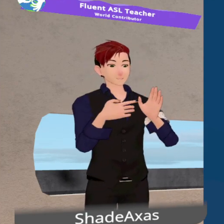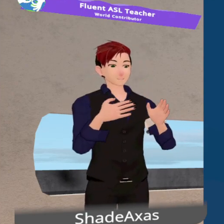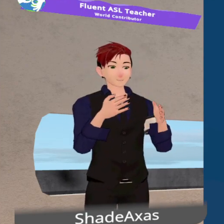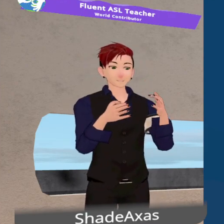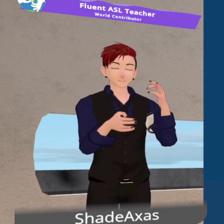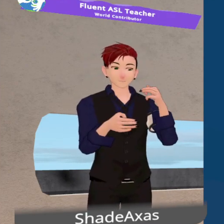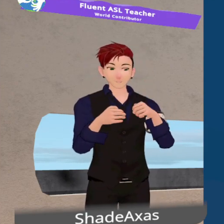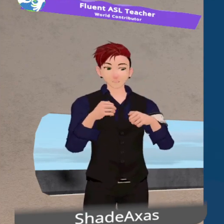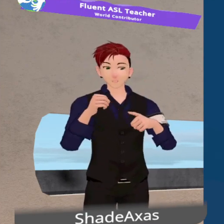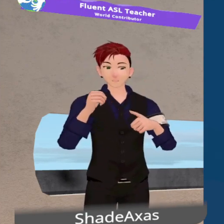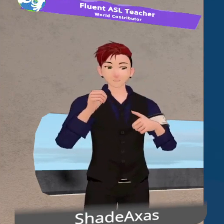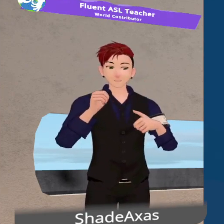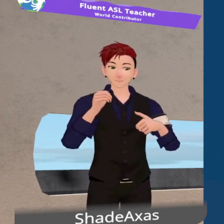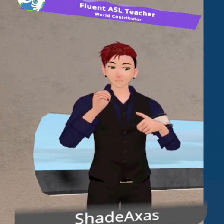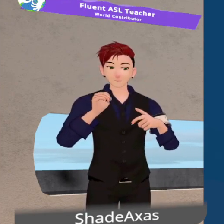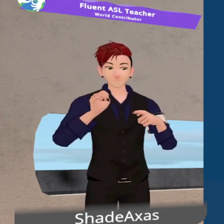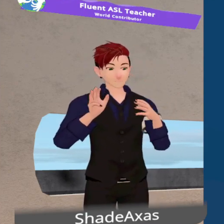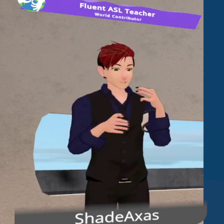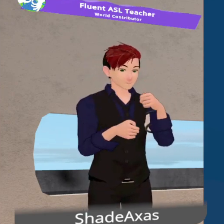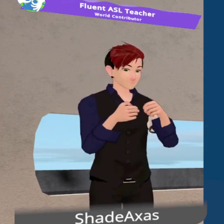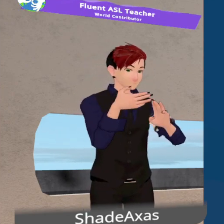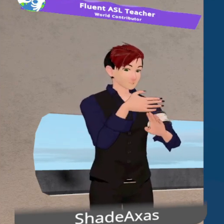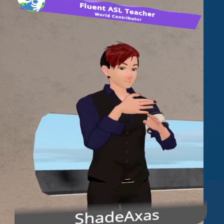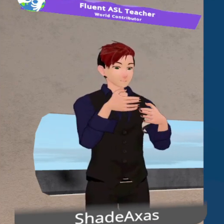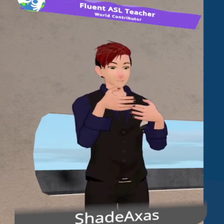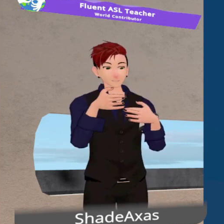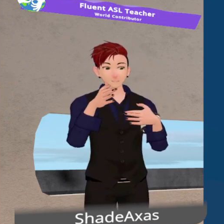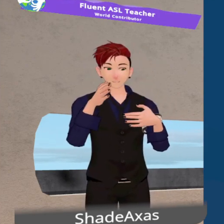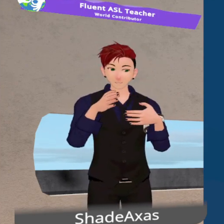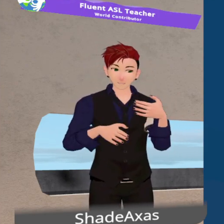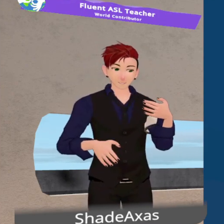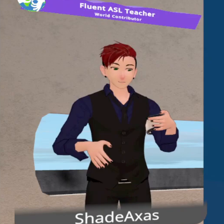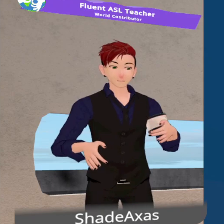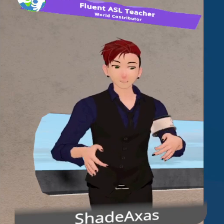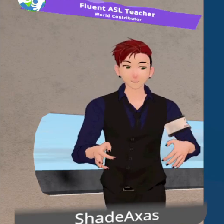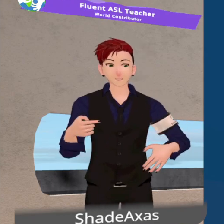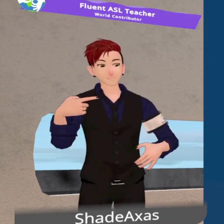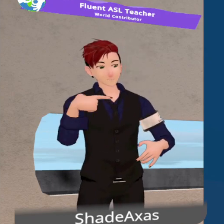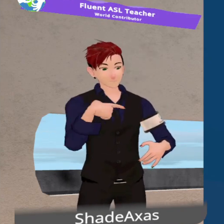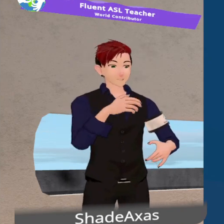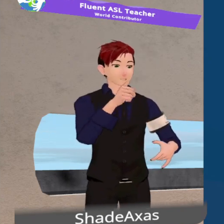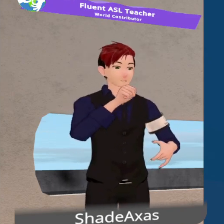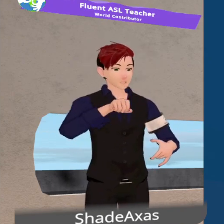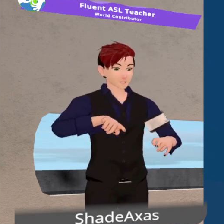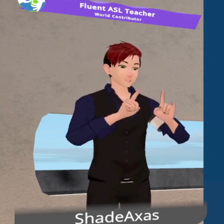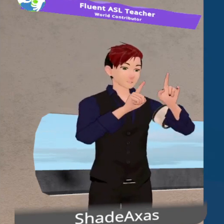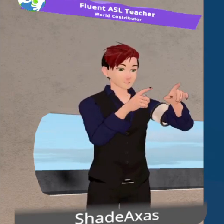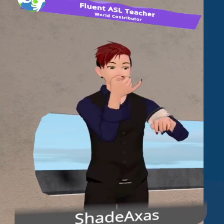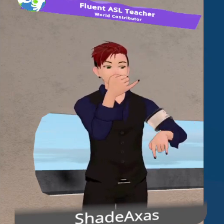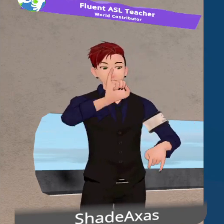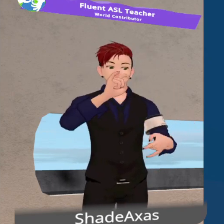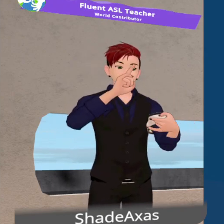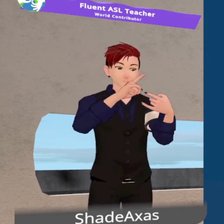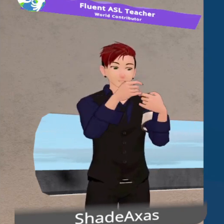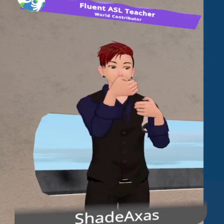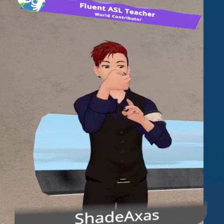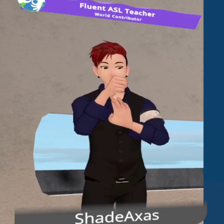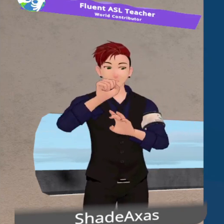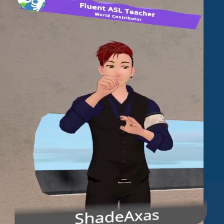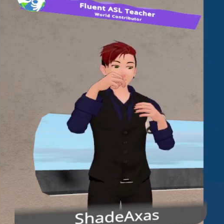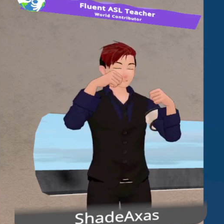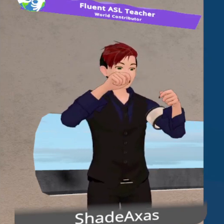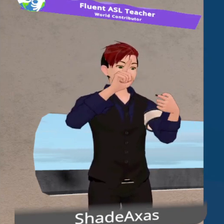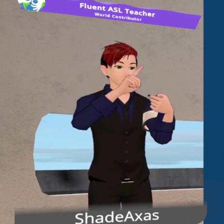So, for example, with all the suffixes and prefixes, so I am